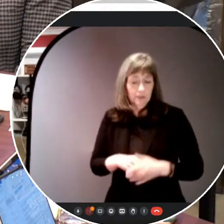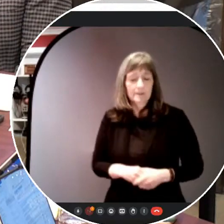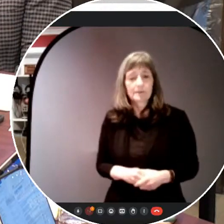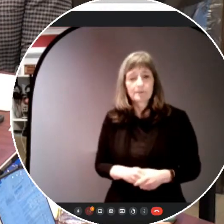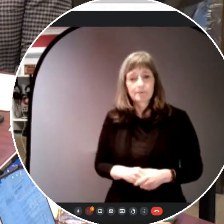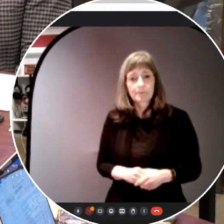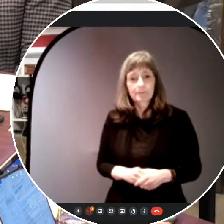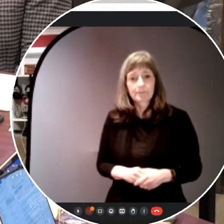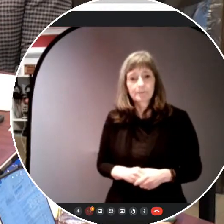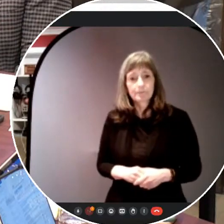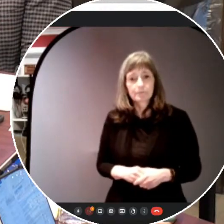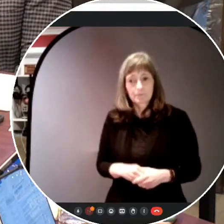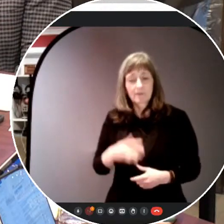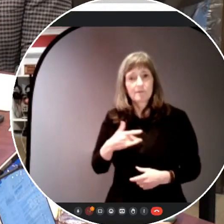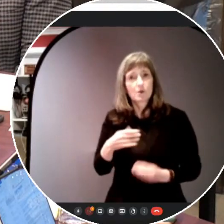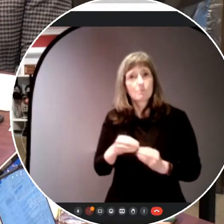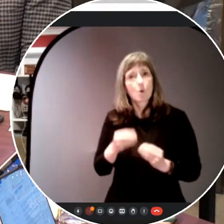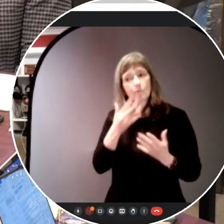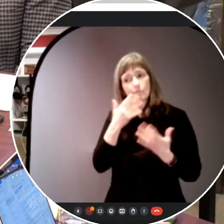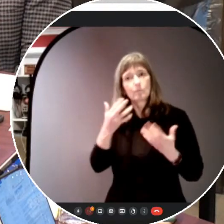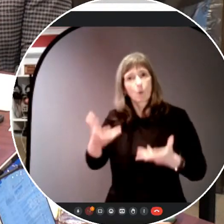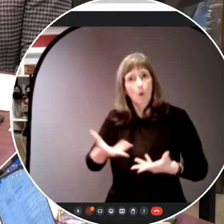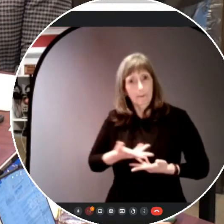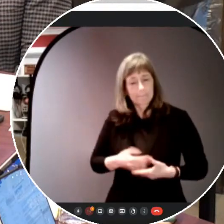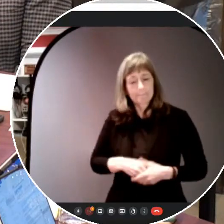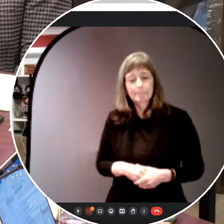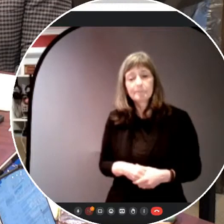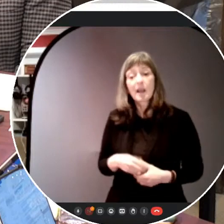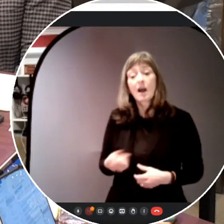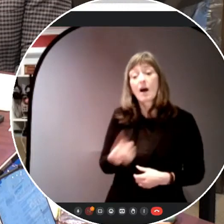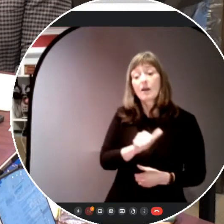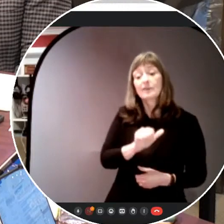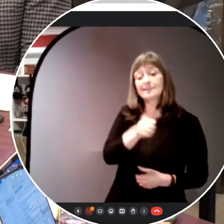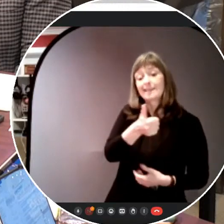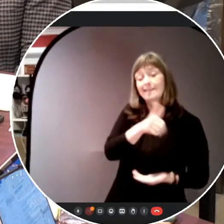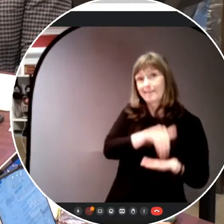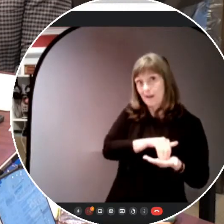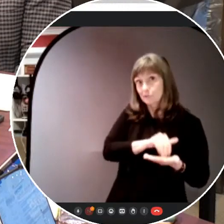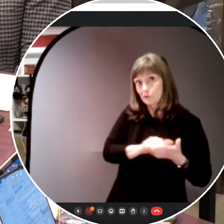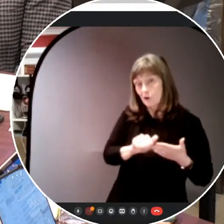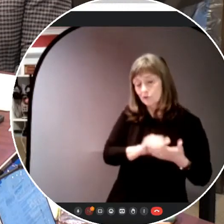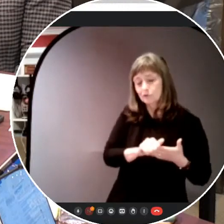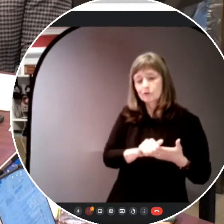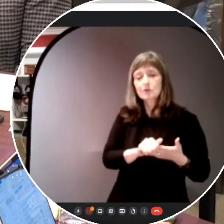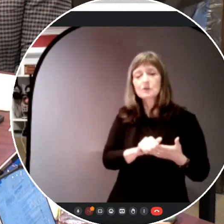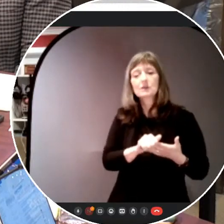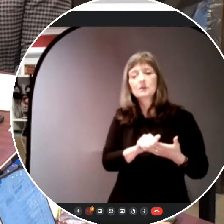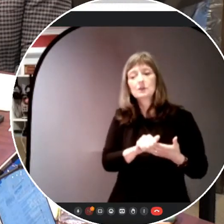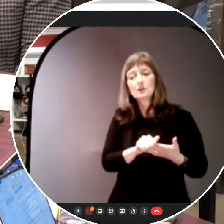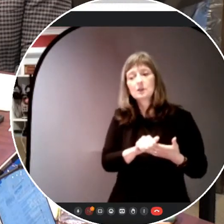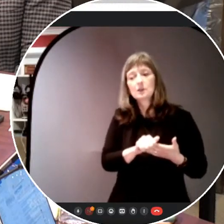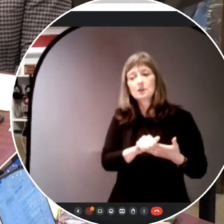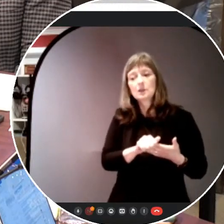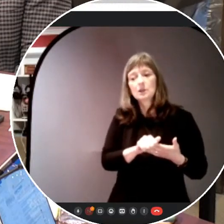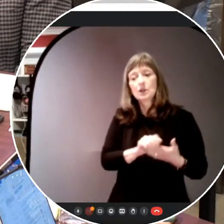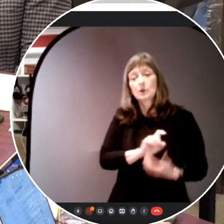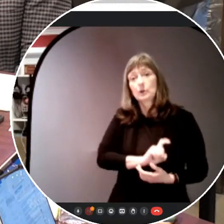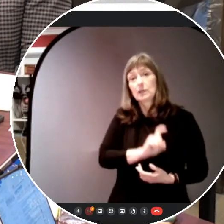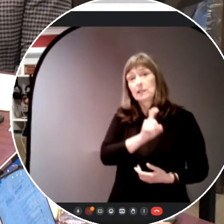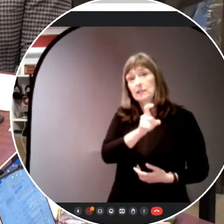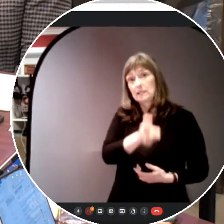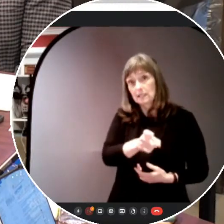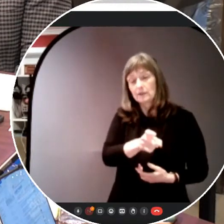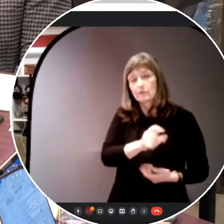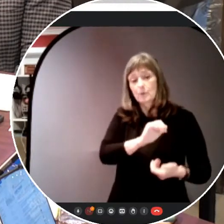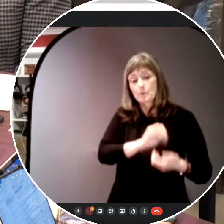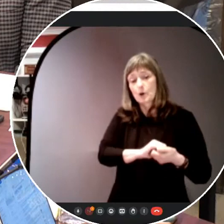and feel welcomed. And the second one was a $10,000 amount as well, that we helped in partnership